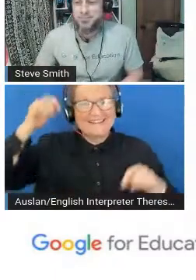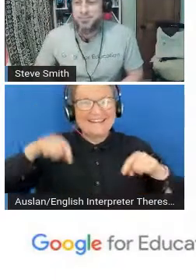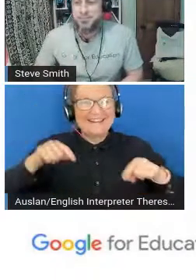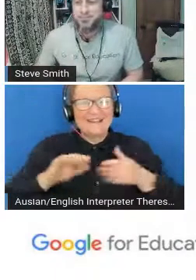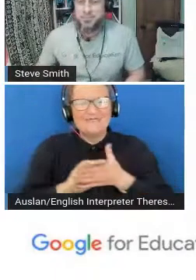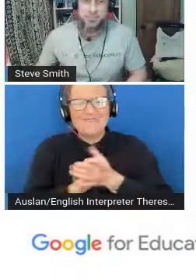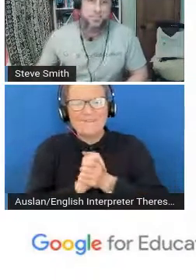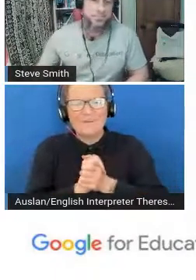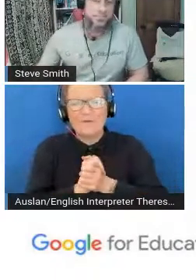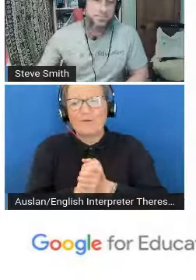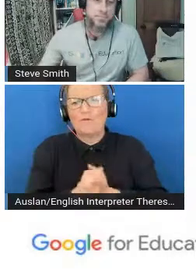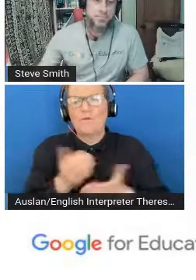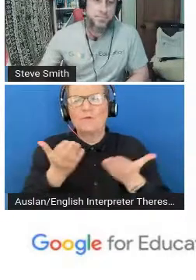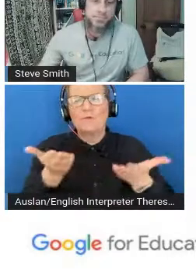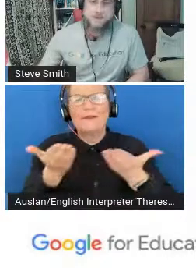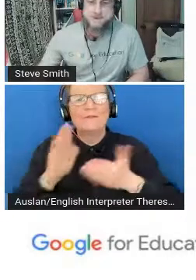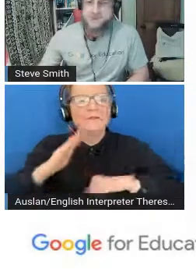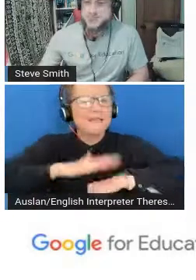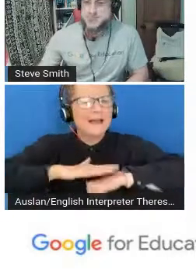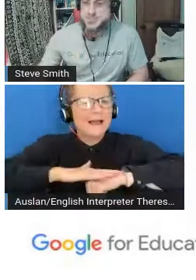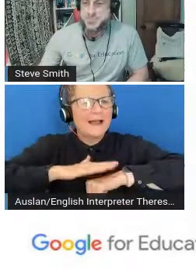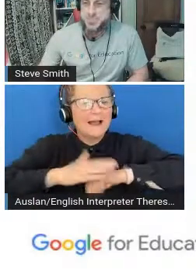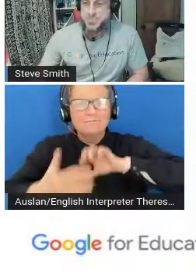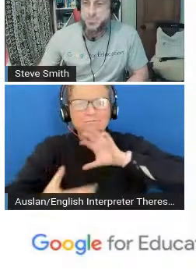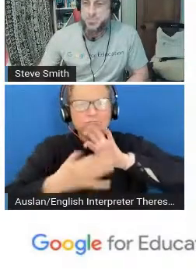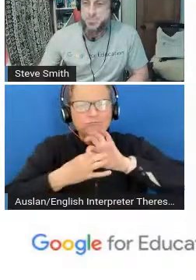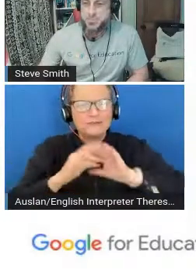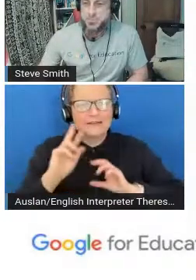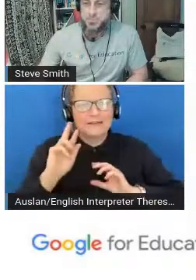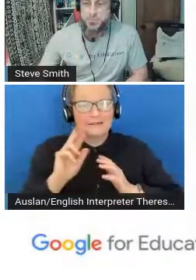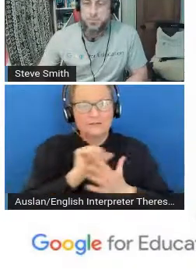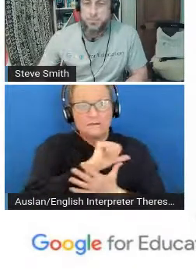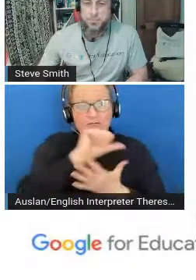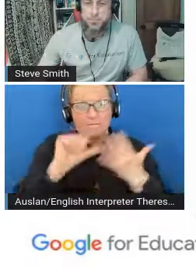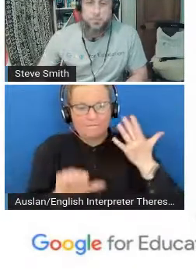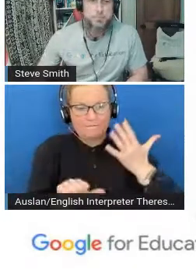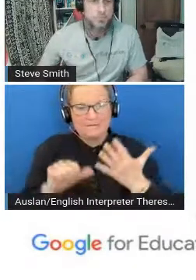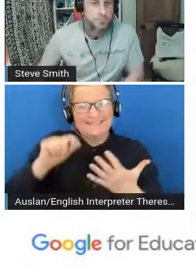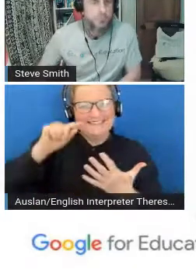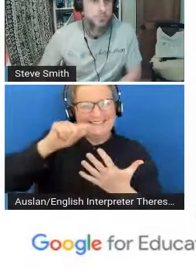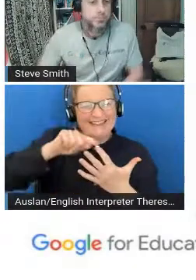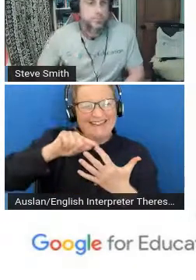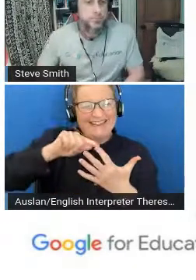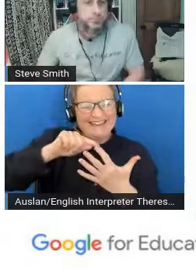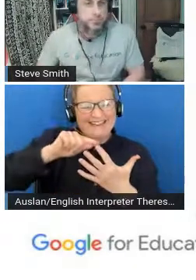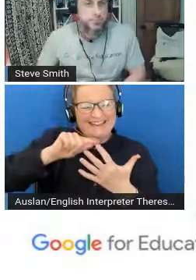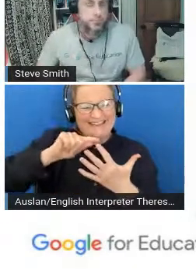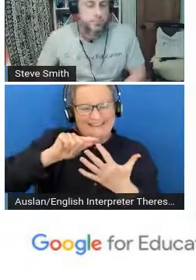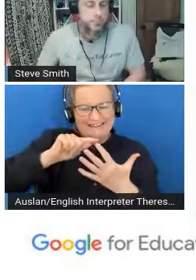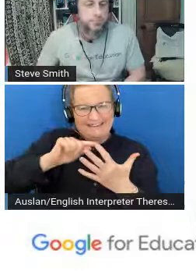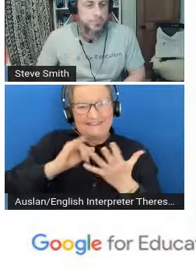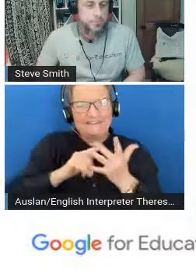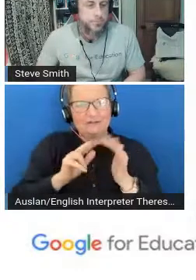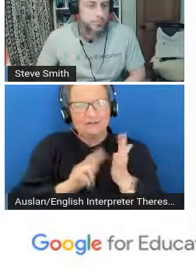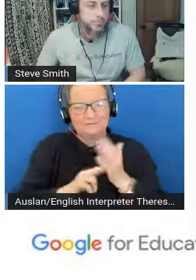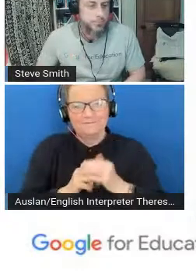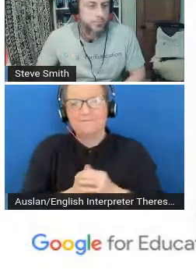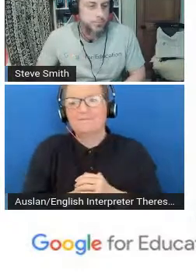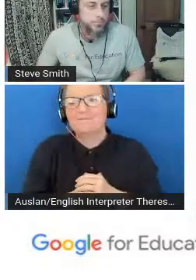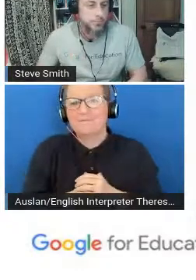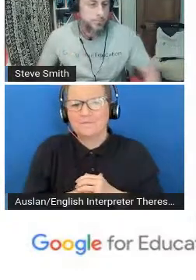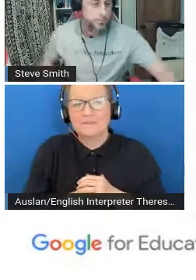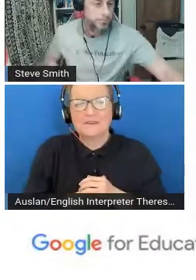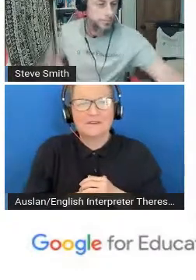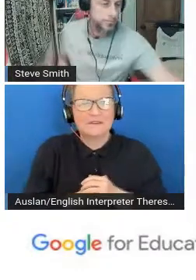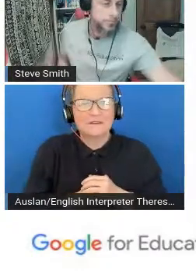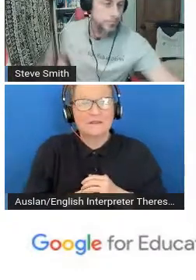you choosing to spend time with us in the second session in our Thriving in a Hybrid Classroom workshop. We're